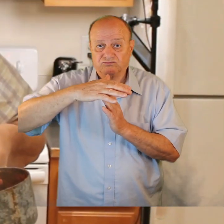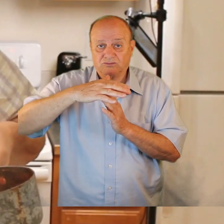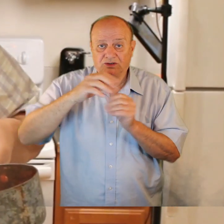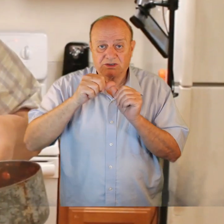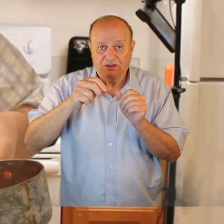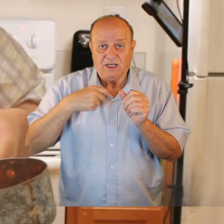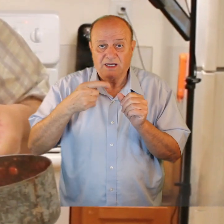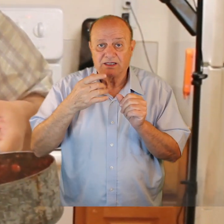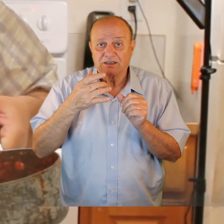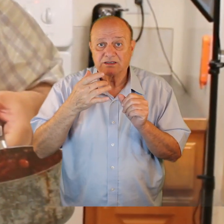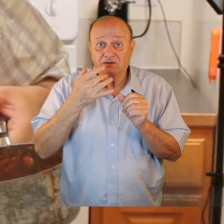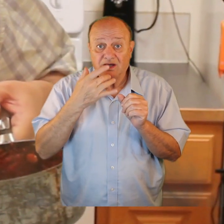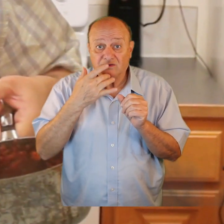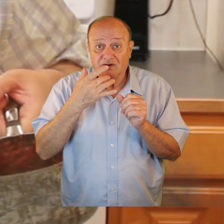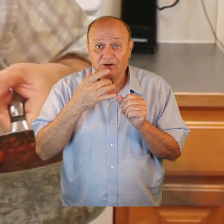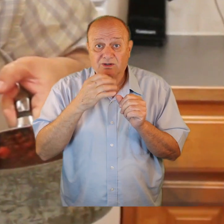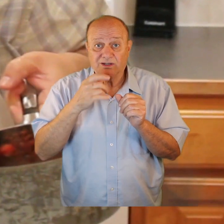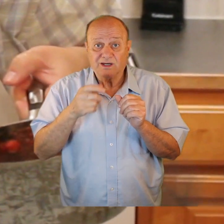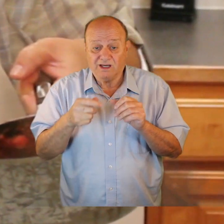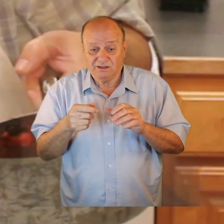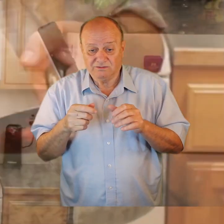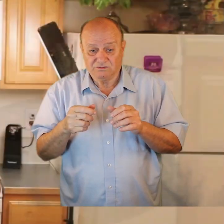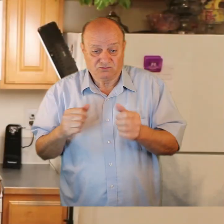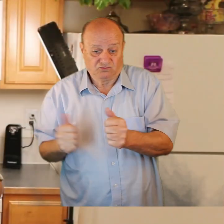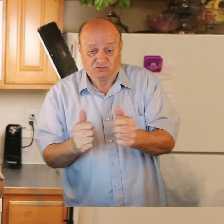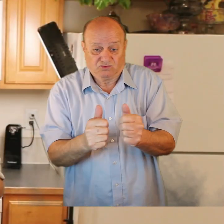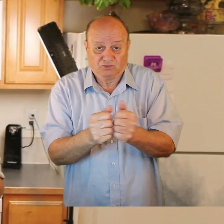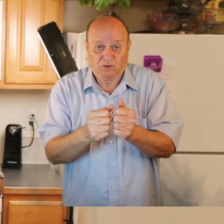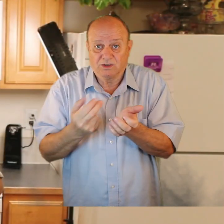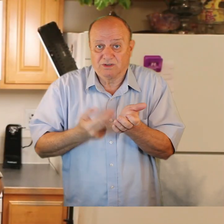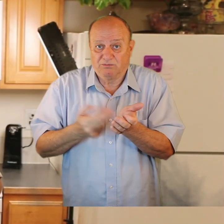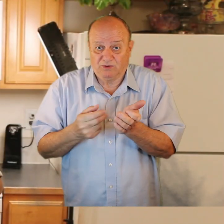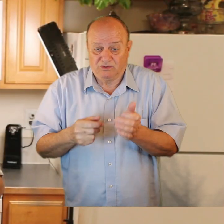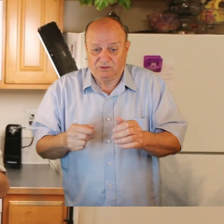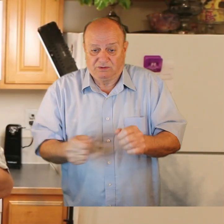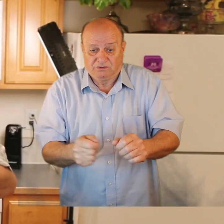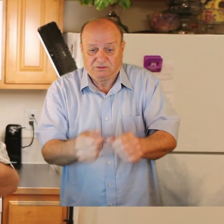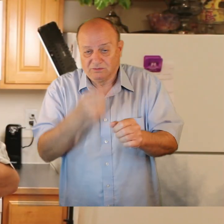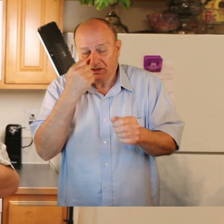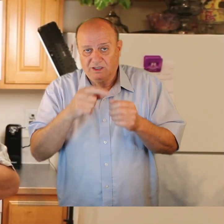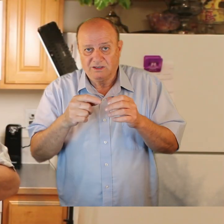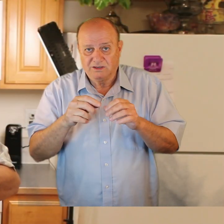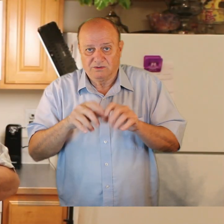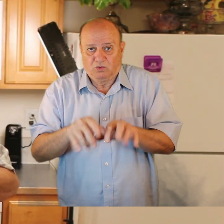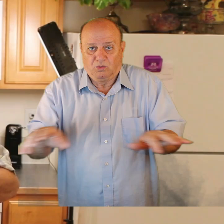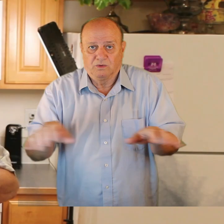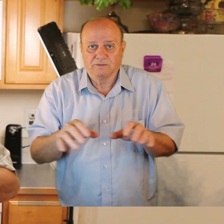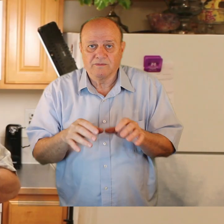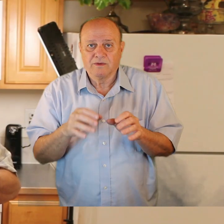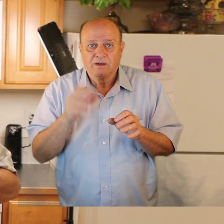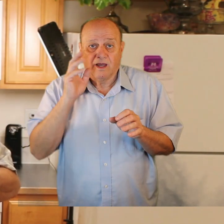and you're not chasing it all over the plate with a spoon. I'm going to toss a little bit in just to keep it moist